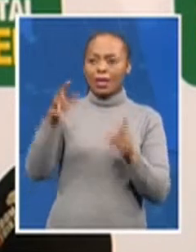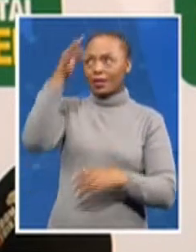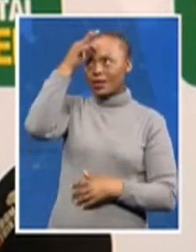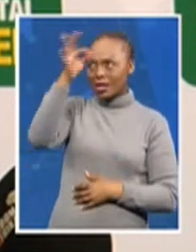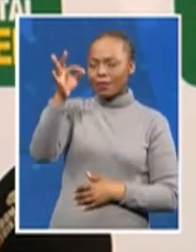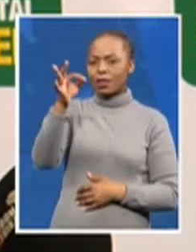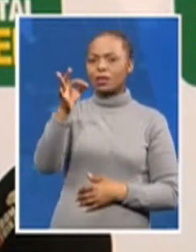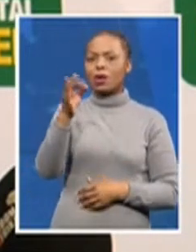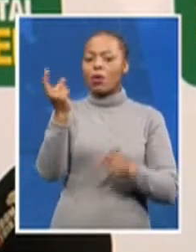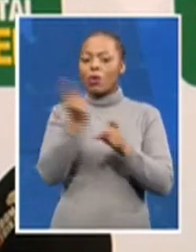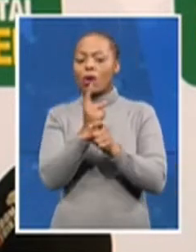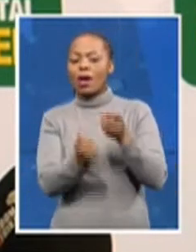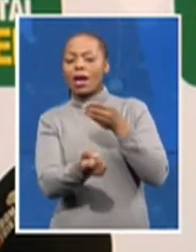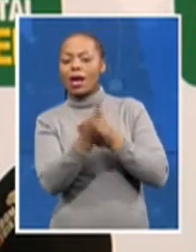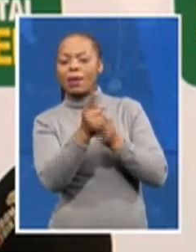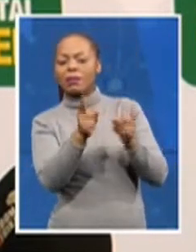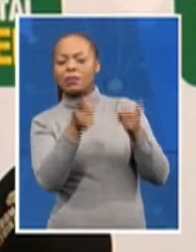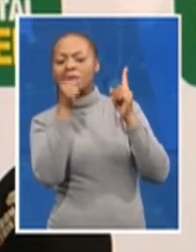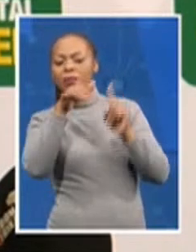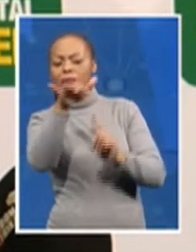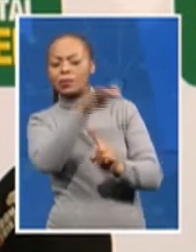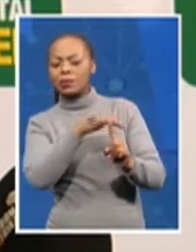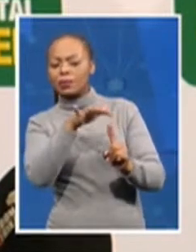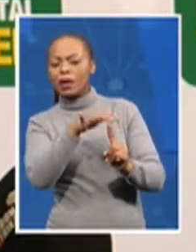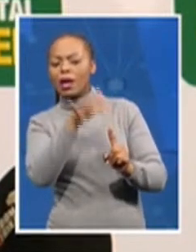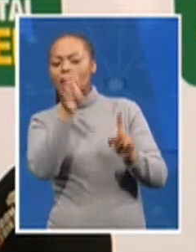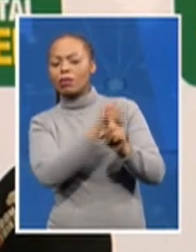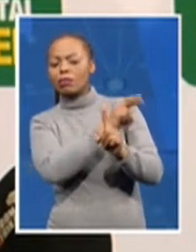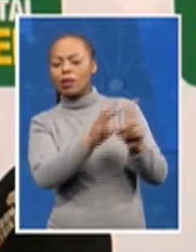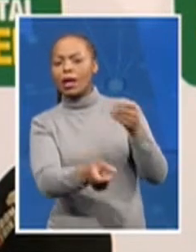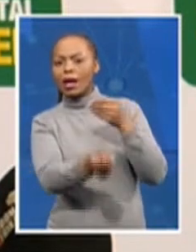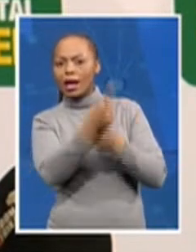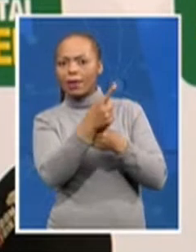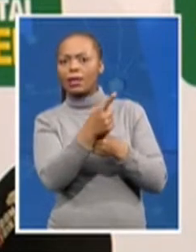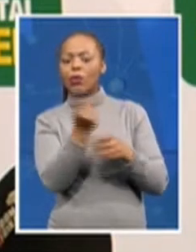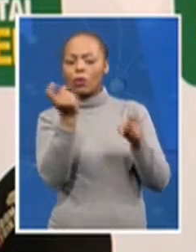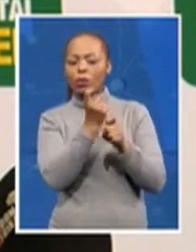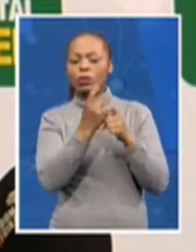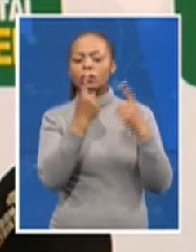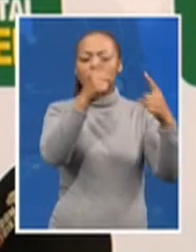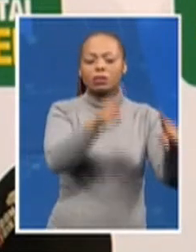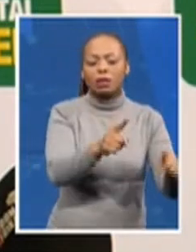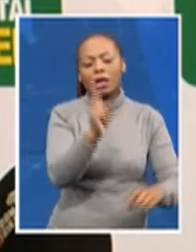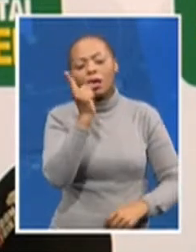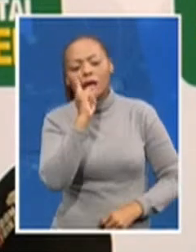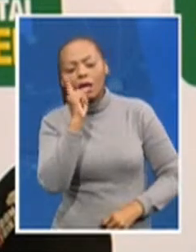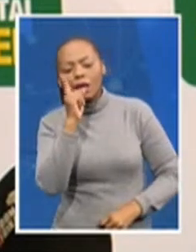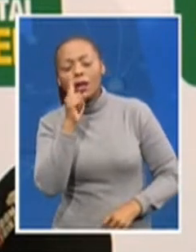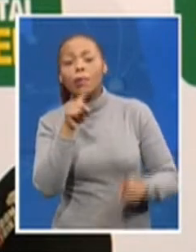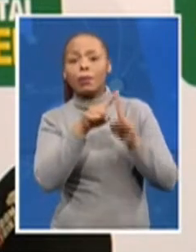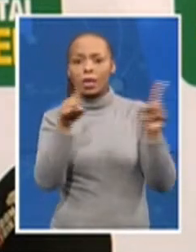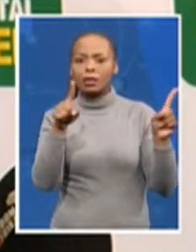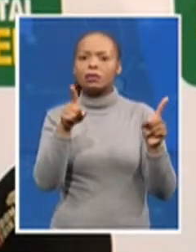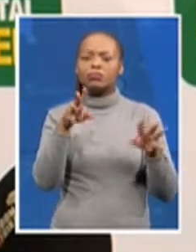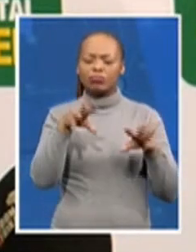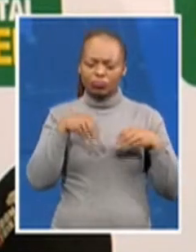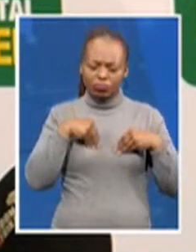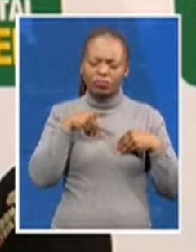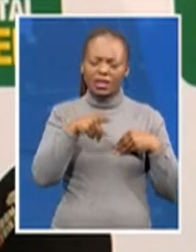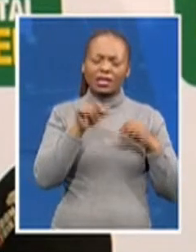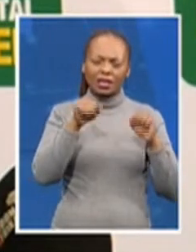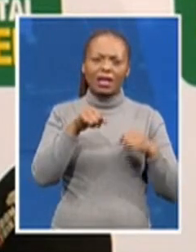now evident that it will take time for the province to recover. The impact has been worsened, and it